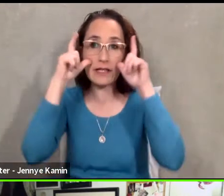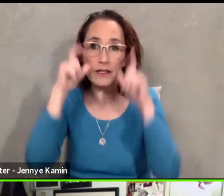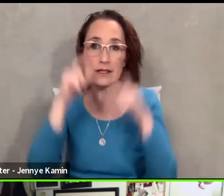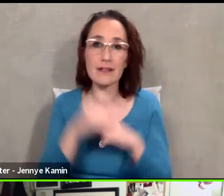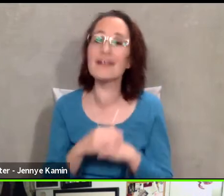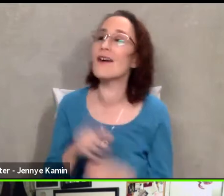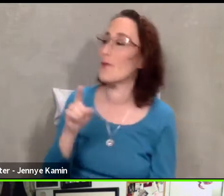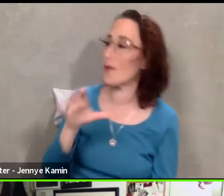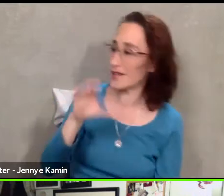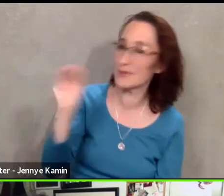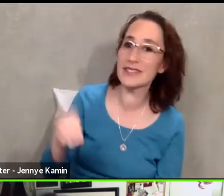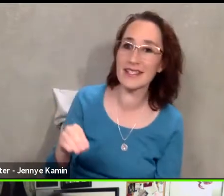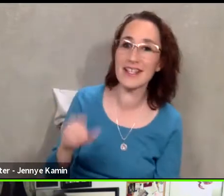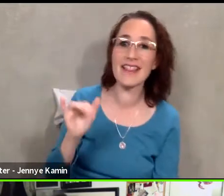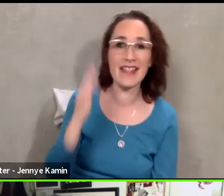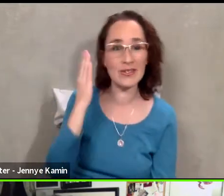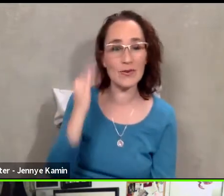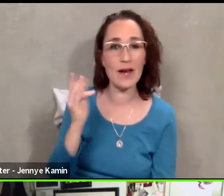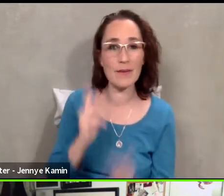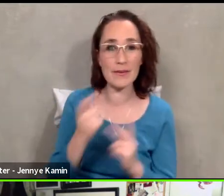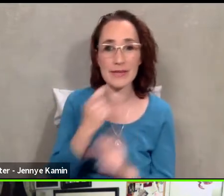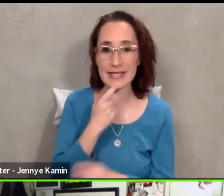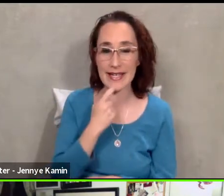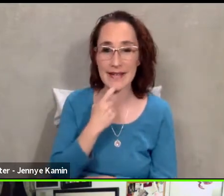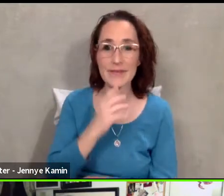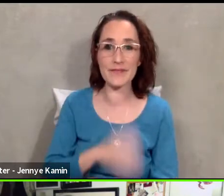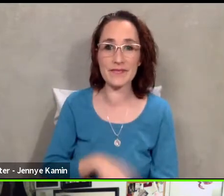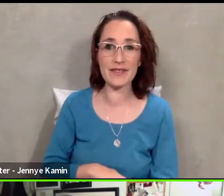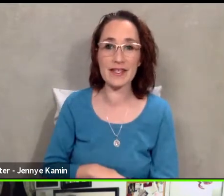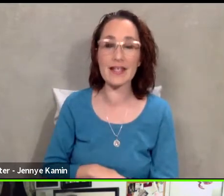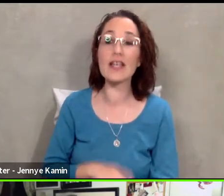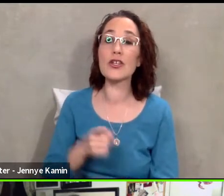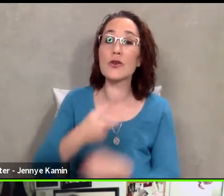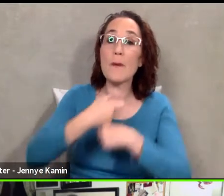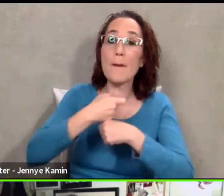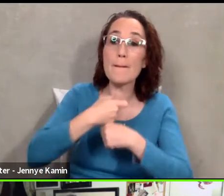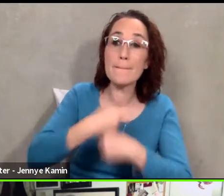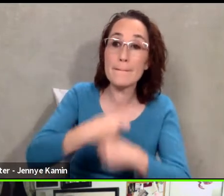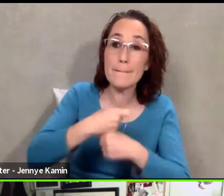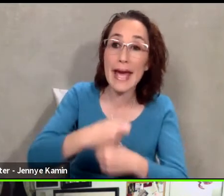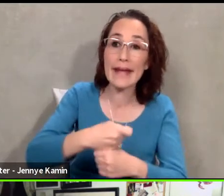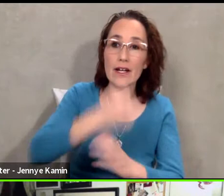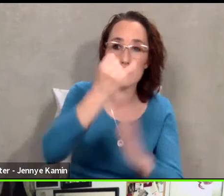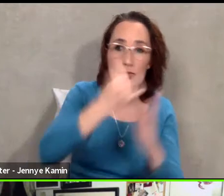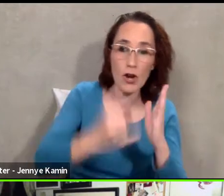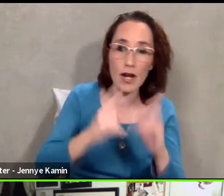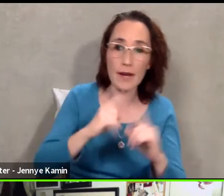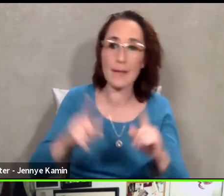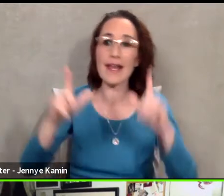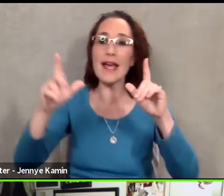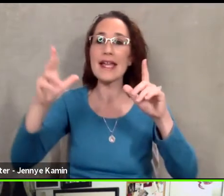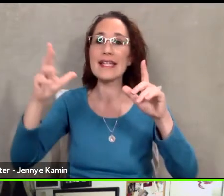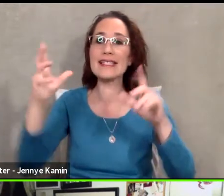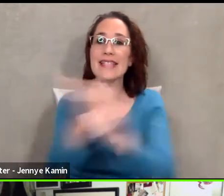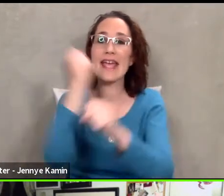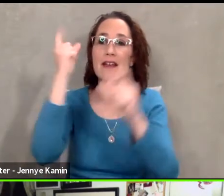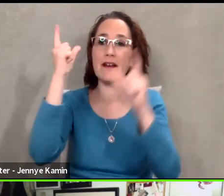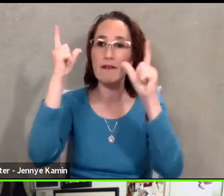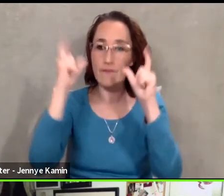100%. I mean, that's why they say that you make a drawing, but you take a photo. Yeah. And also, in a certain